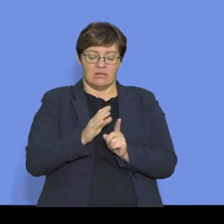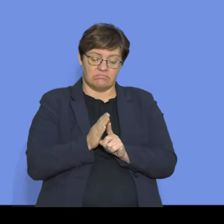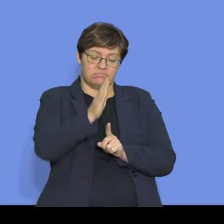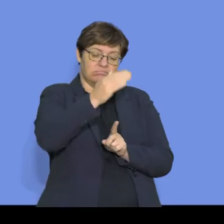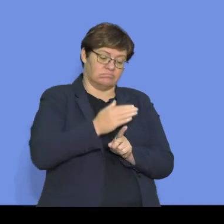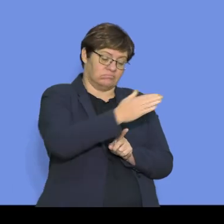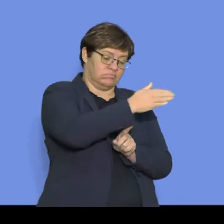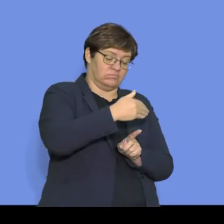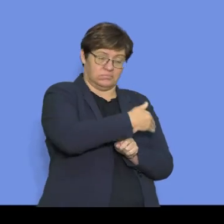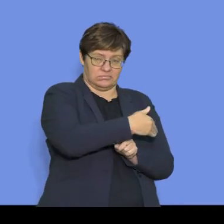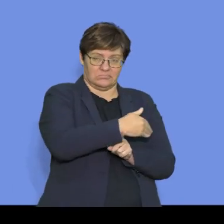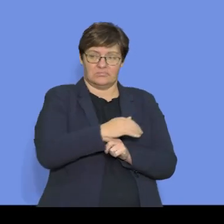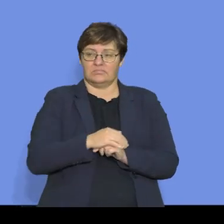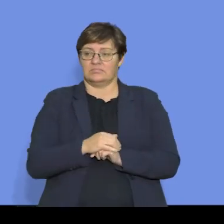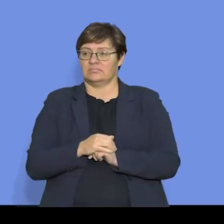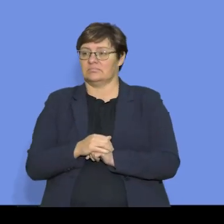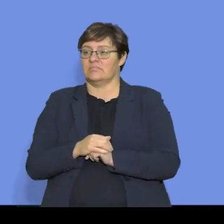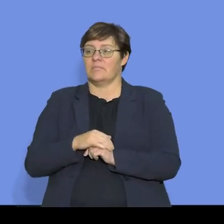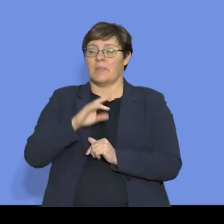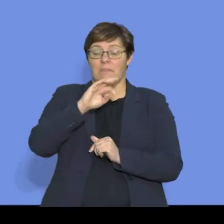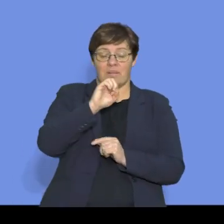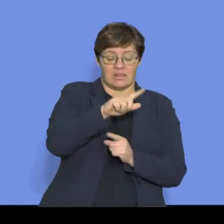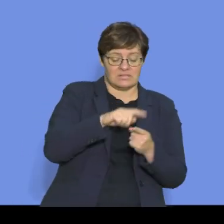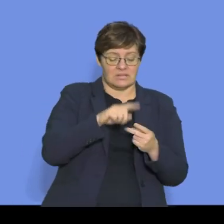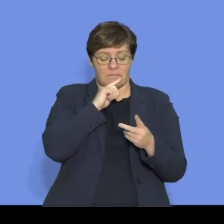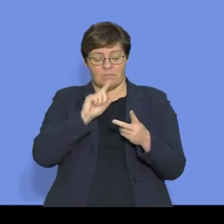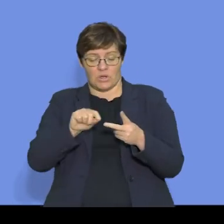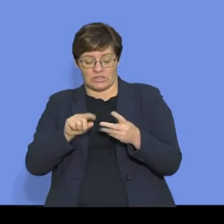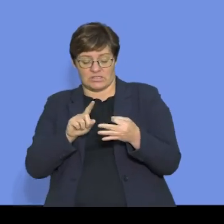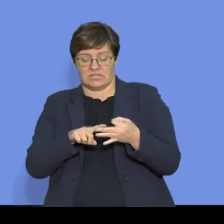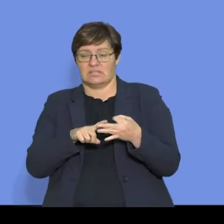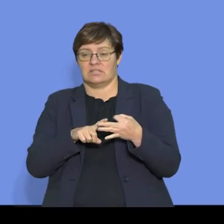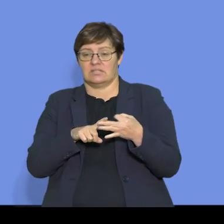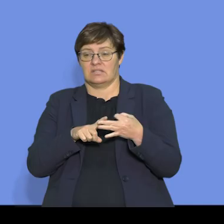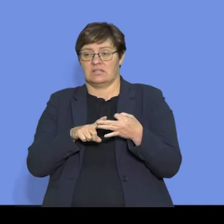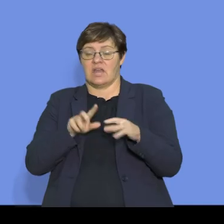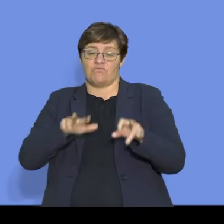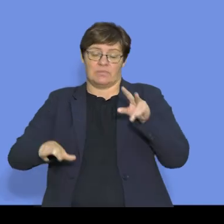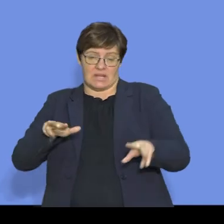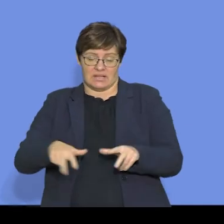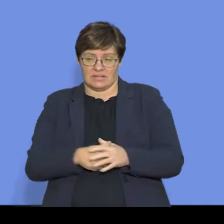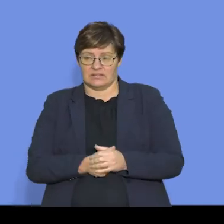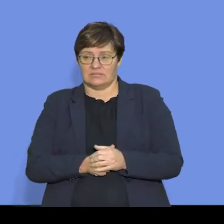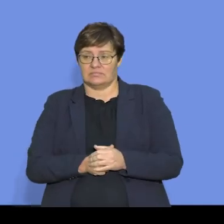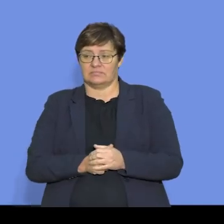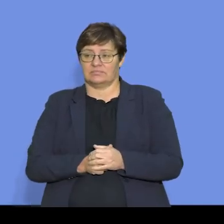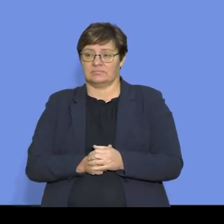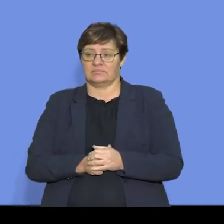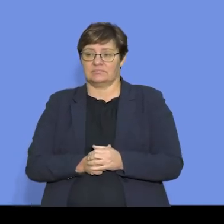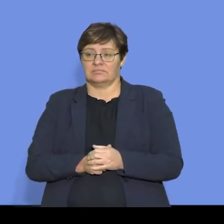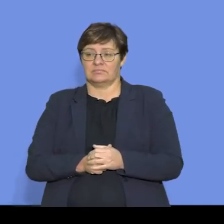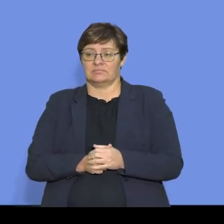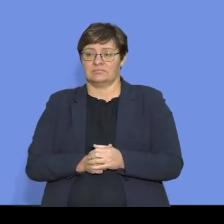three groups developing, namely mammals, birds, and